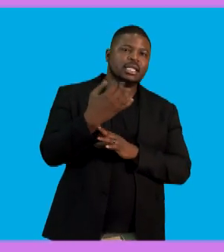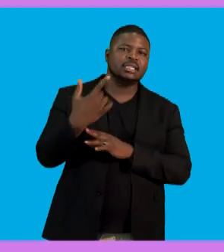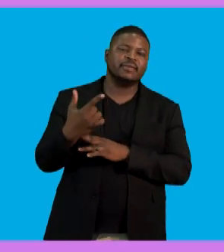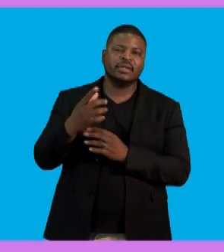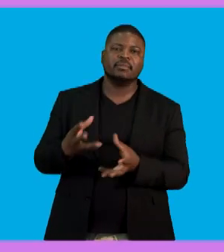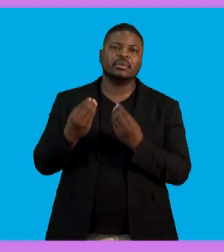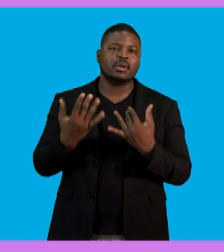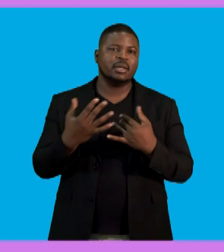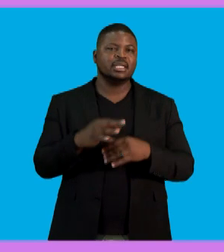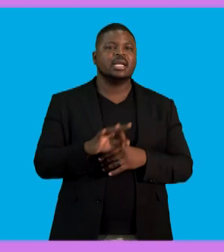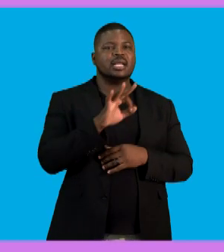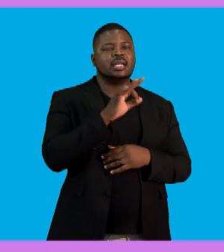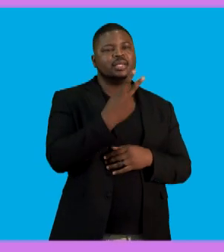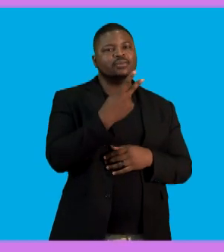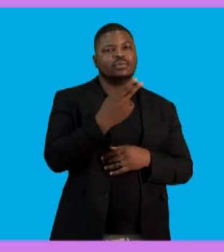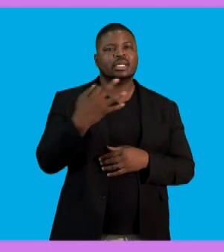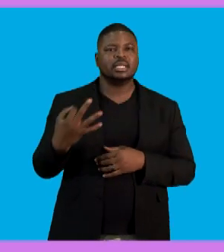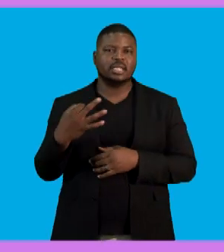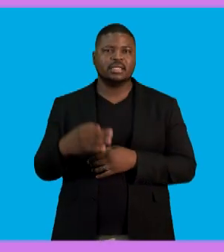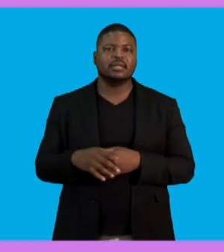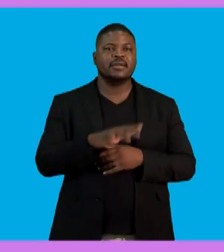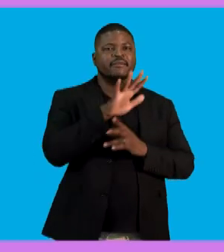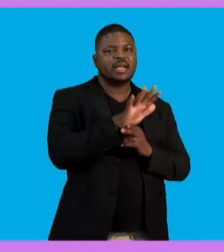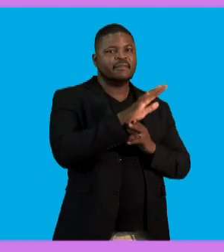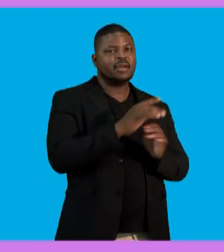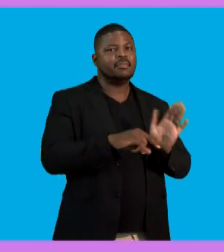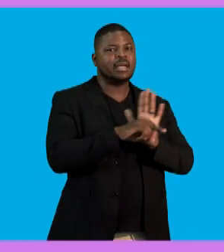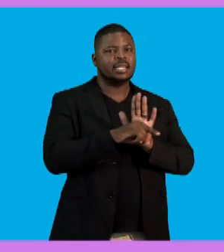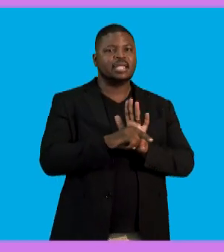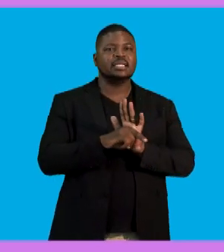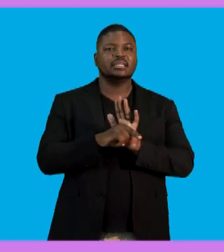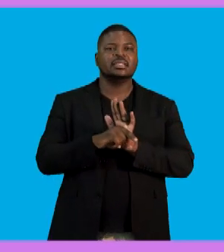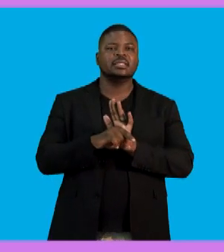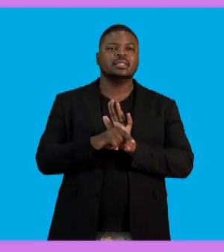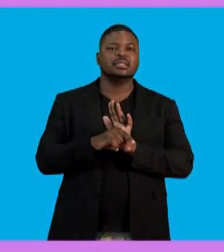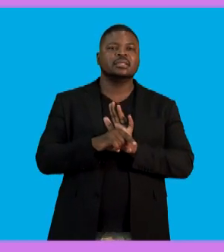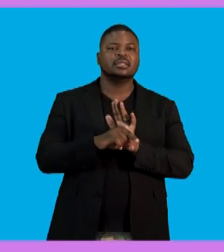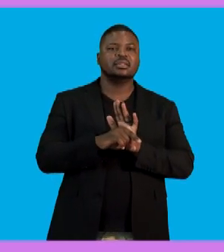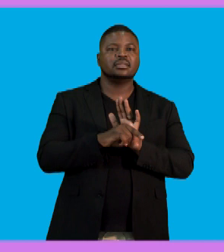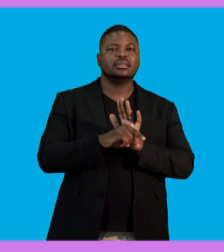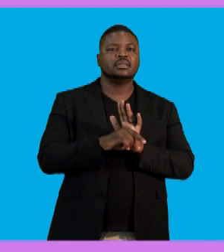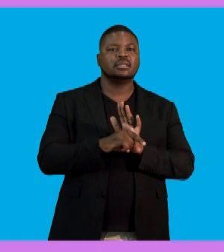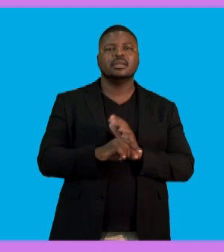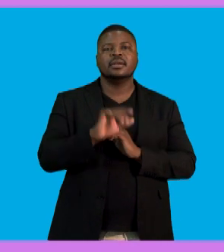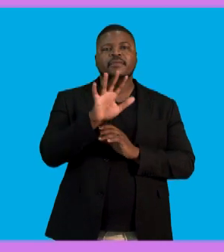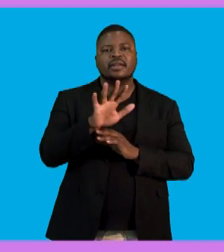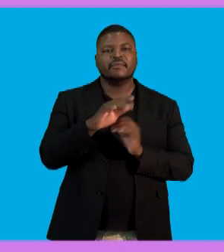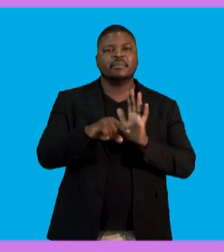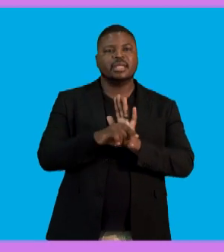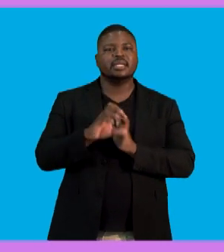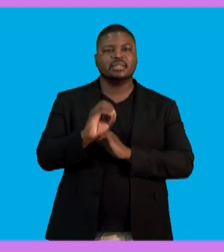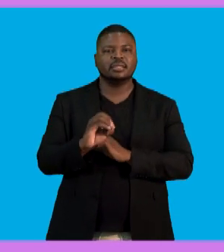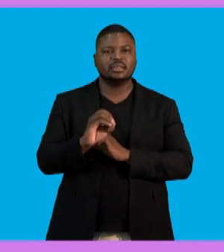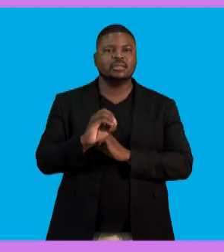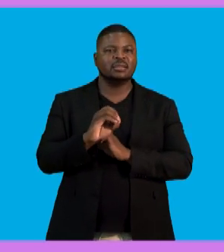minutes because 5 minus 5 will give us 0. So it means now we've got 23 minutes for this show. Then the next